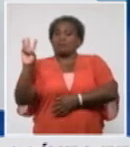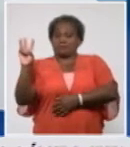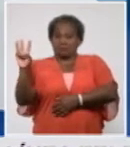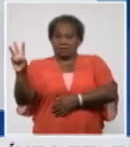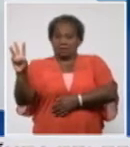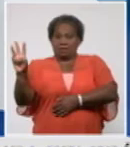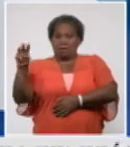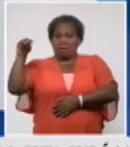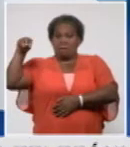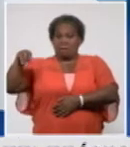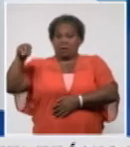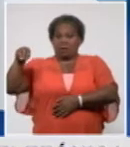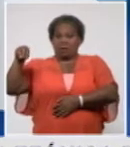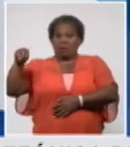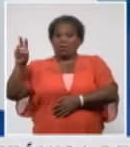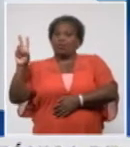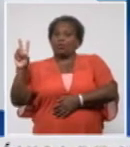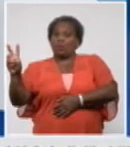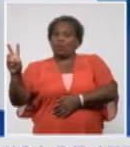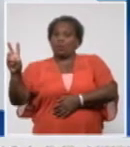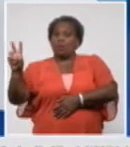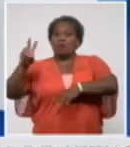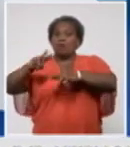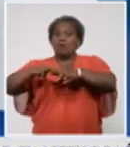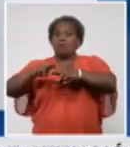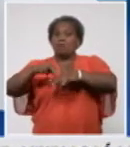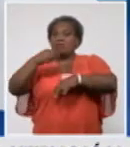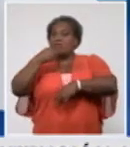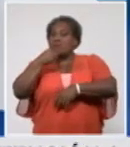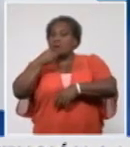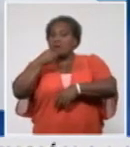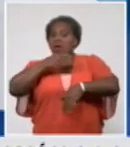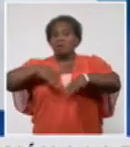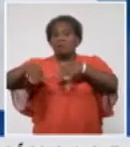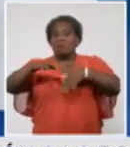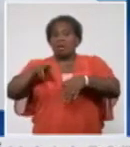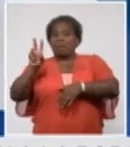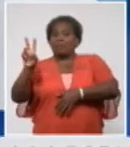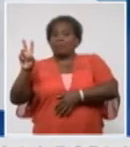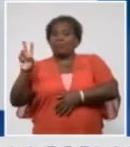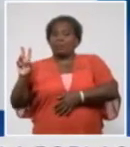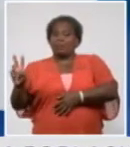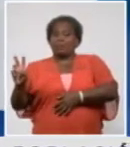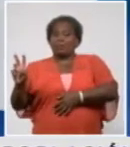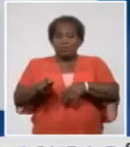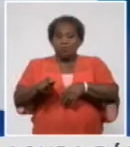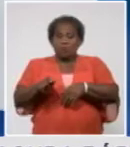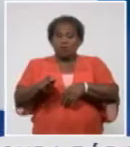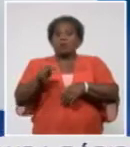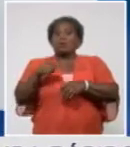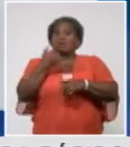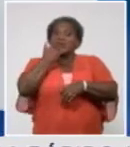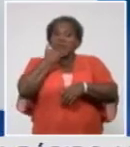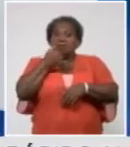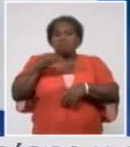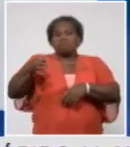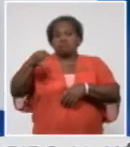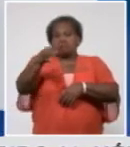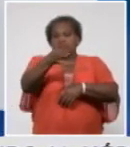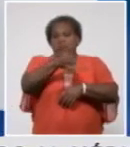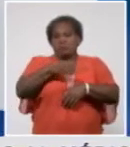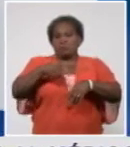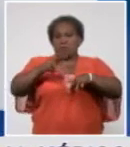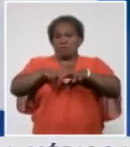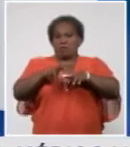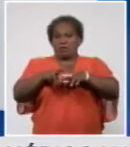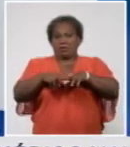Octubre, San Miguel del Padrón, and Regla report 1 case each. The case diagnosed